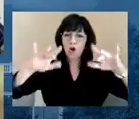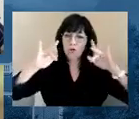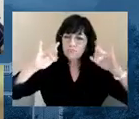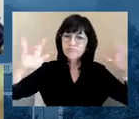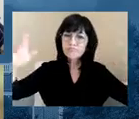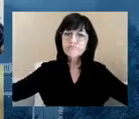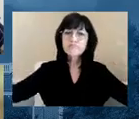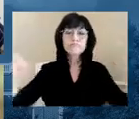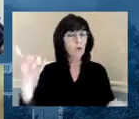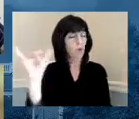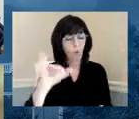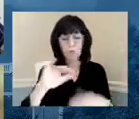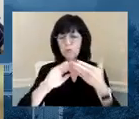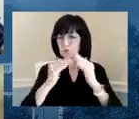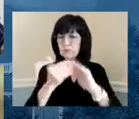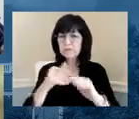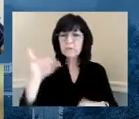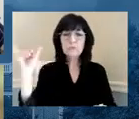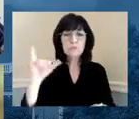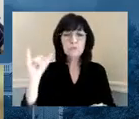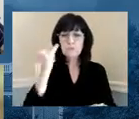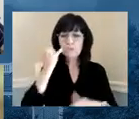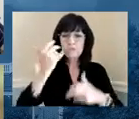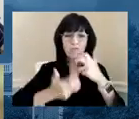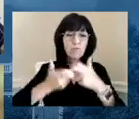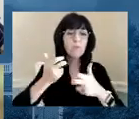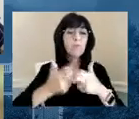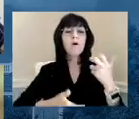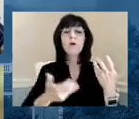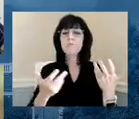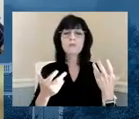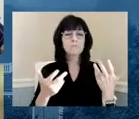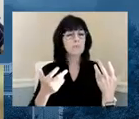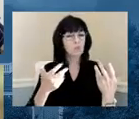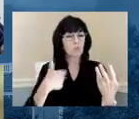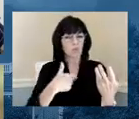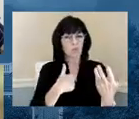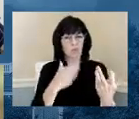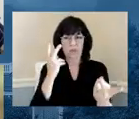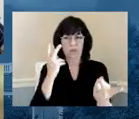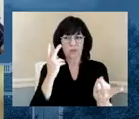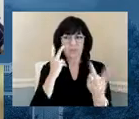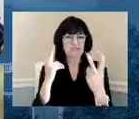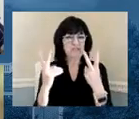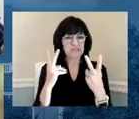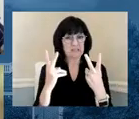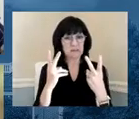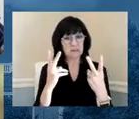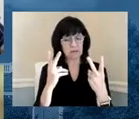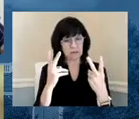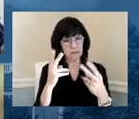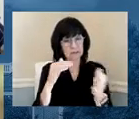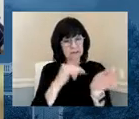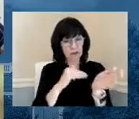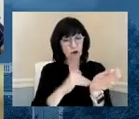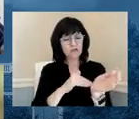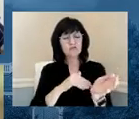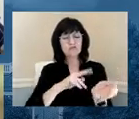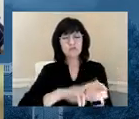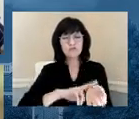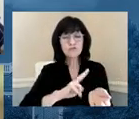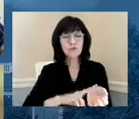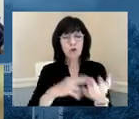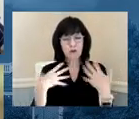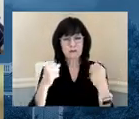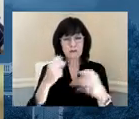And we're really excited about the promise of the health hub that we have put in place with virtual